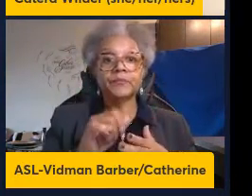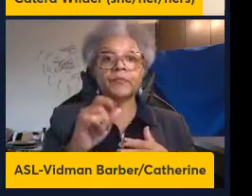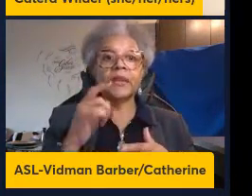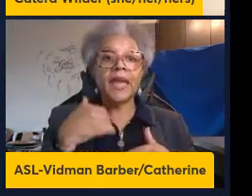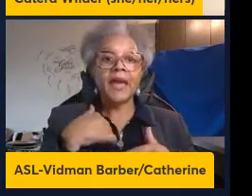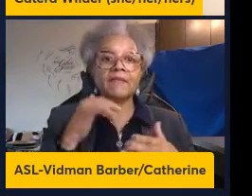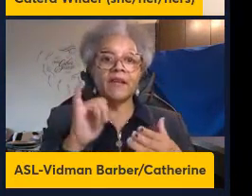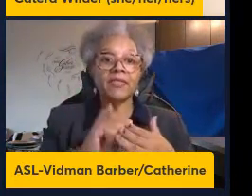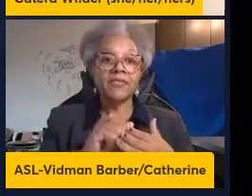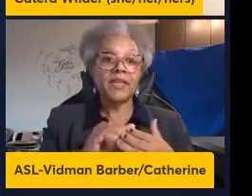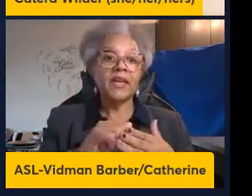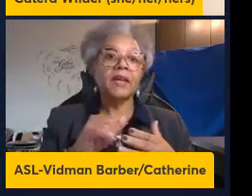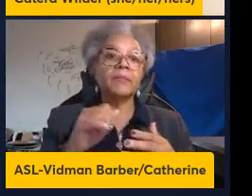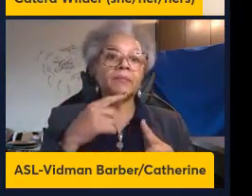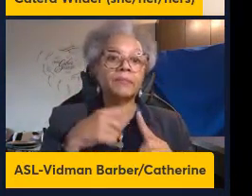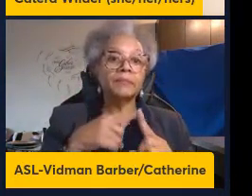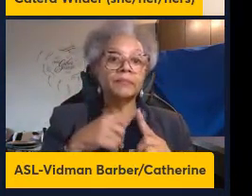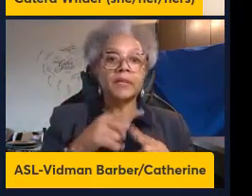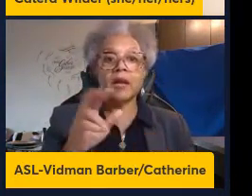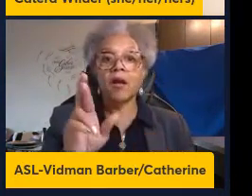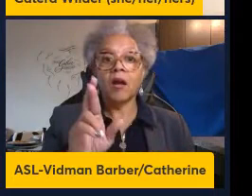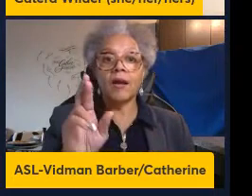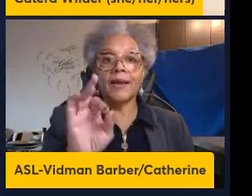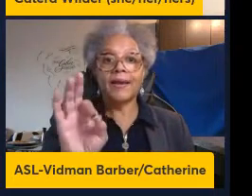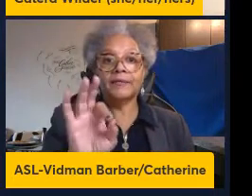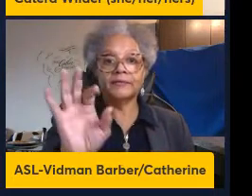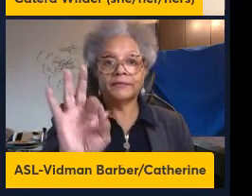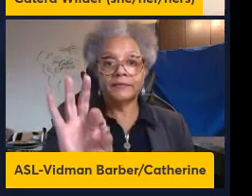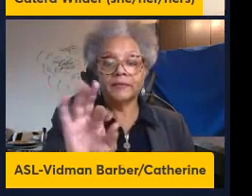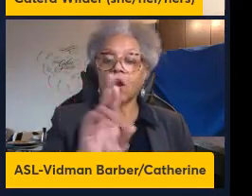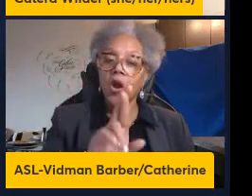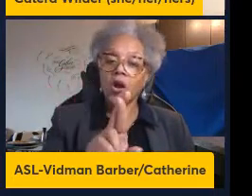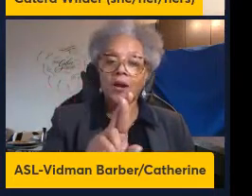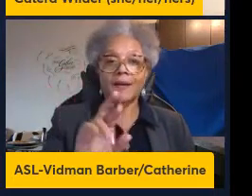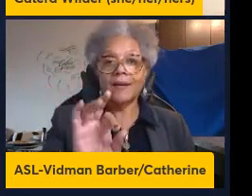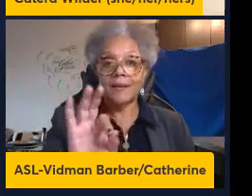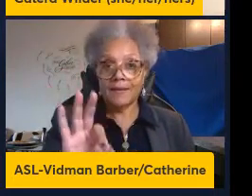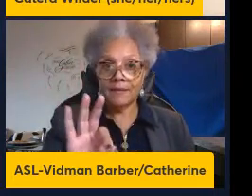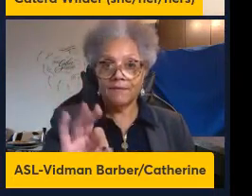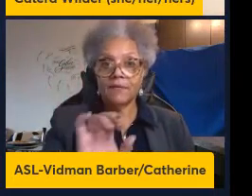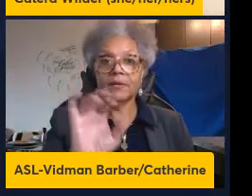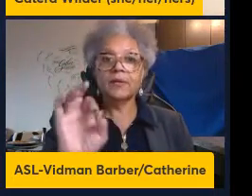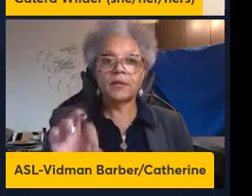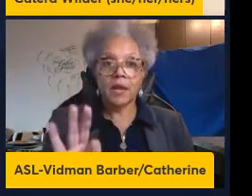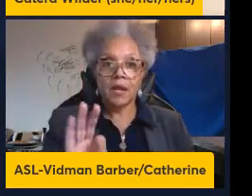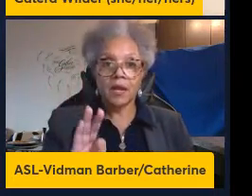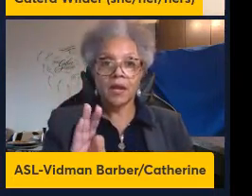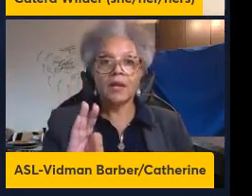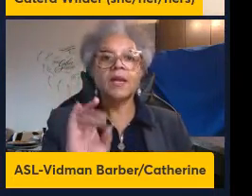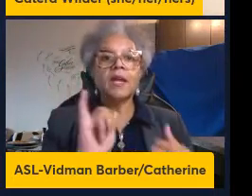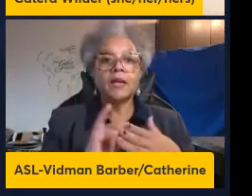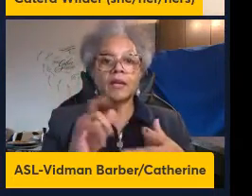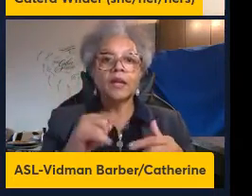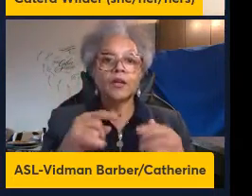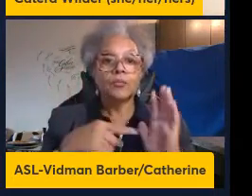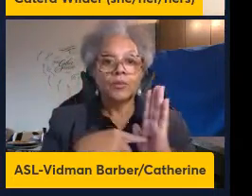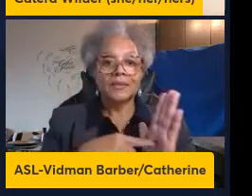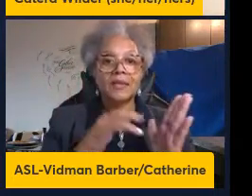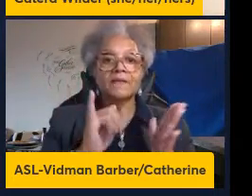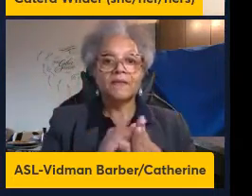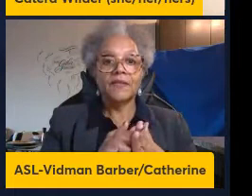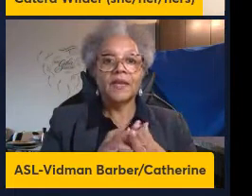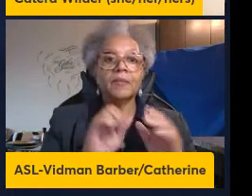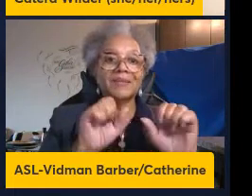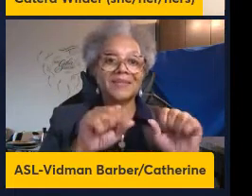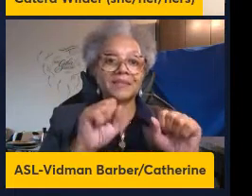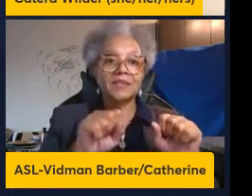of STAT2 or IRF9, which were just important regulators of the pathway, could prevent this potentiated